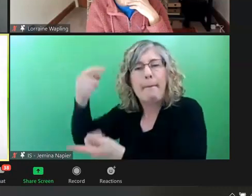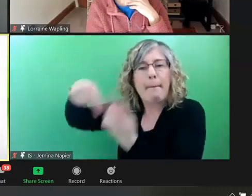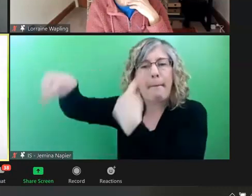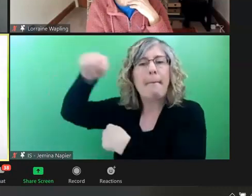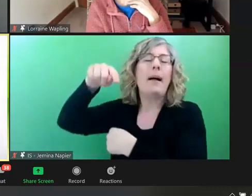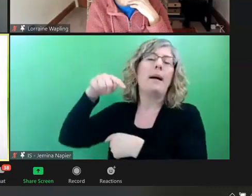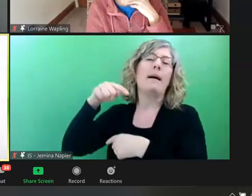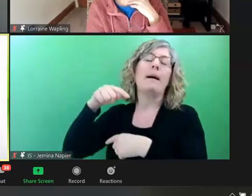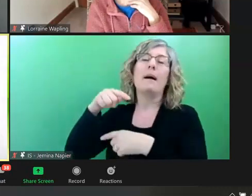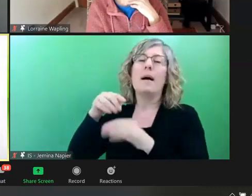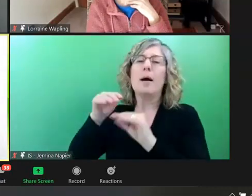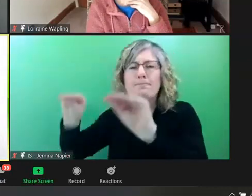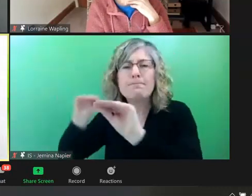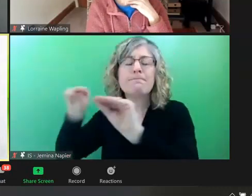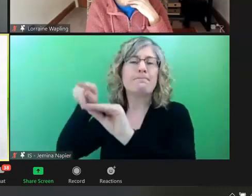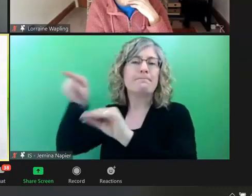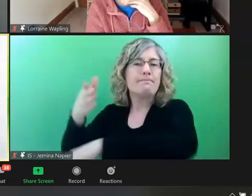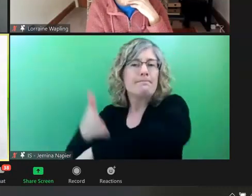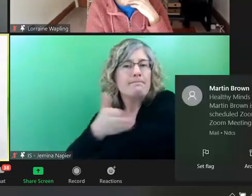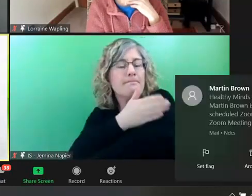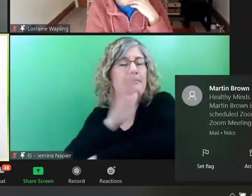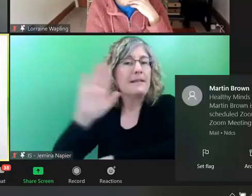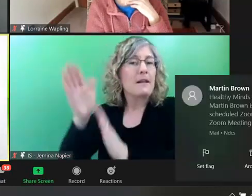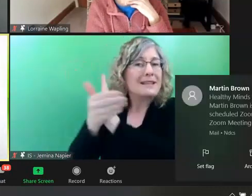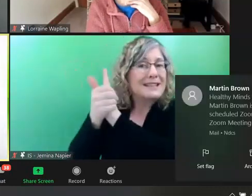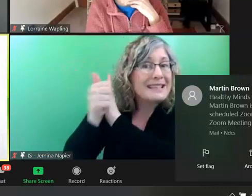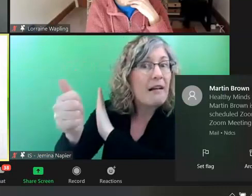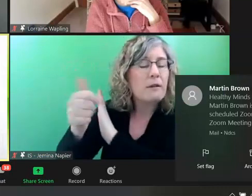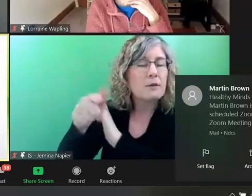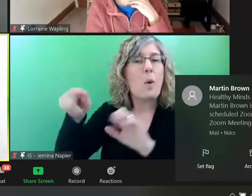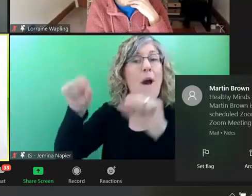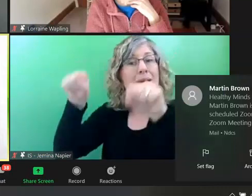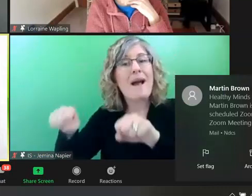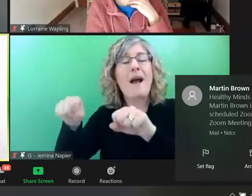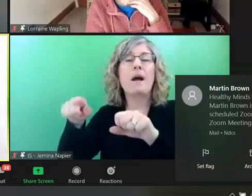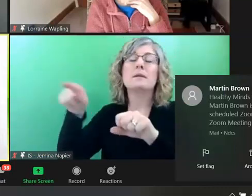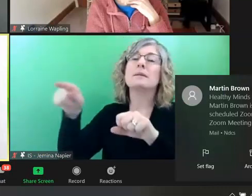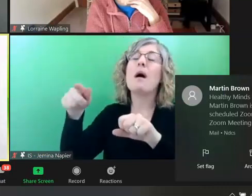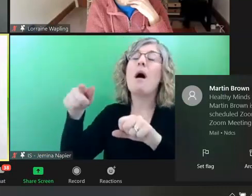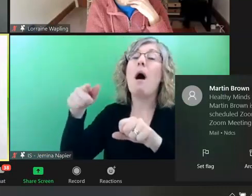saving schemes, and also to link them to some government